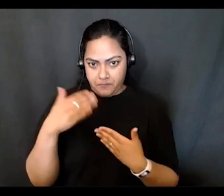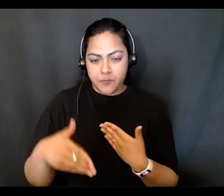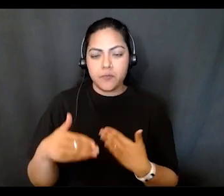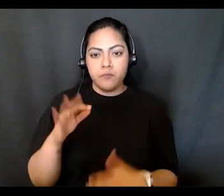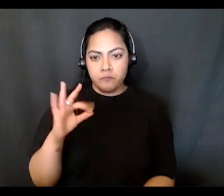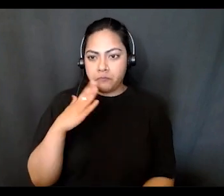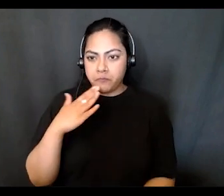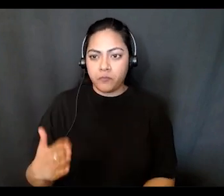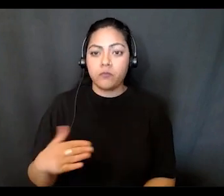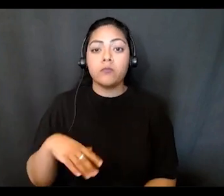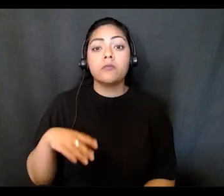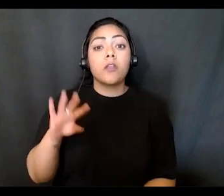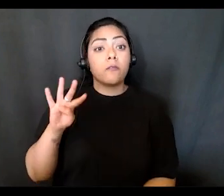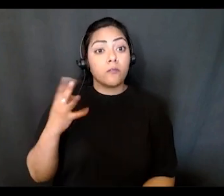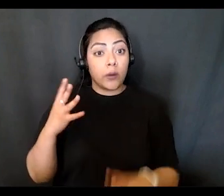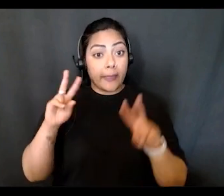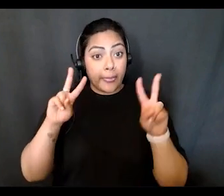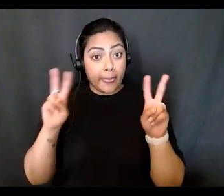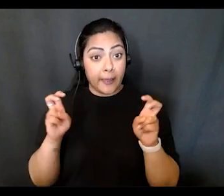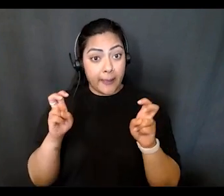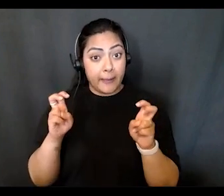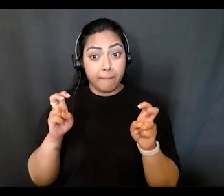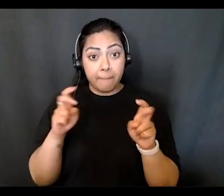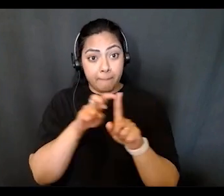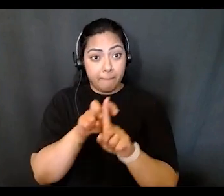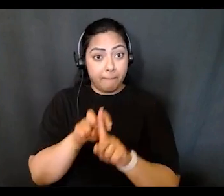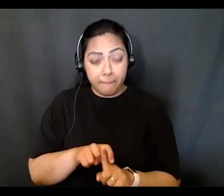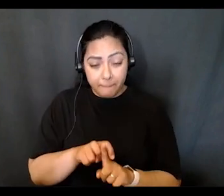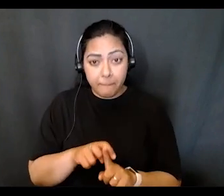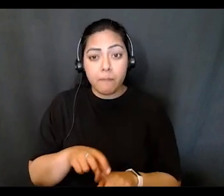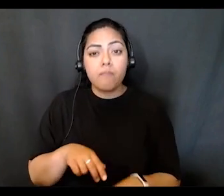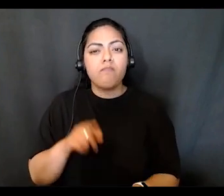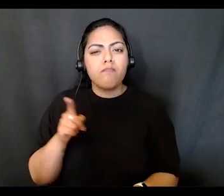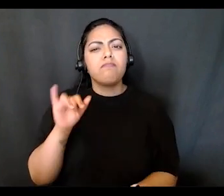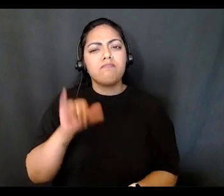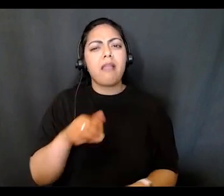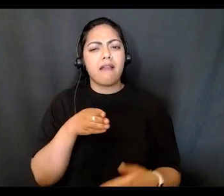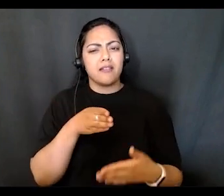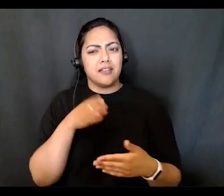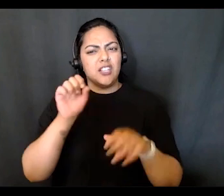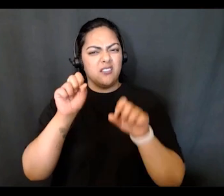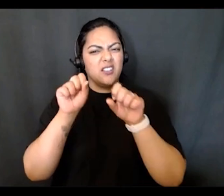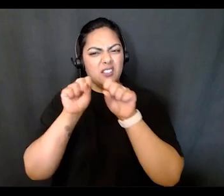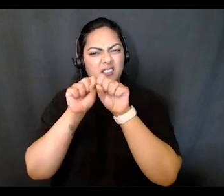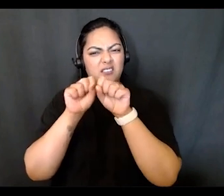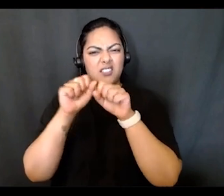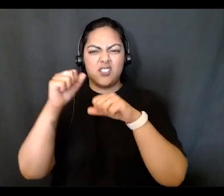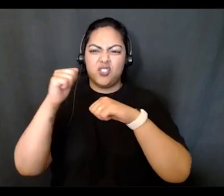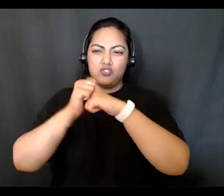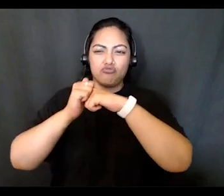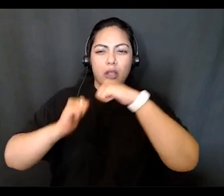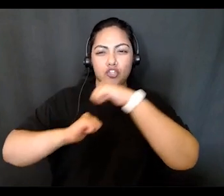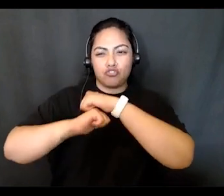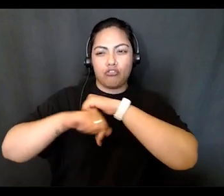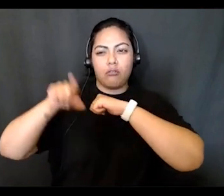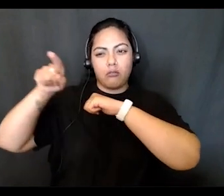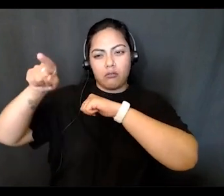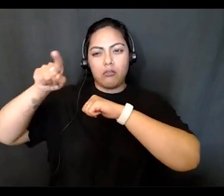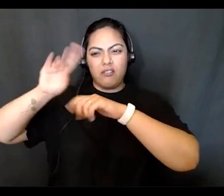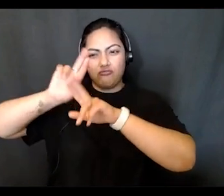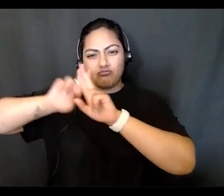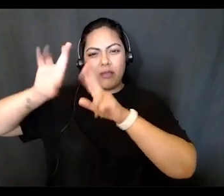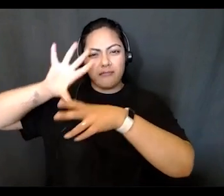So here we're talking about anti-Black racism as a structural determinant of health. What do we mean by structural determinant? So I think